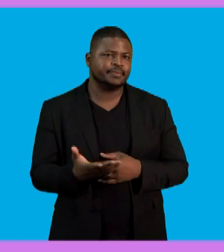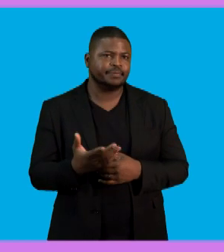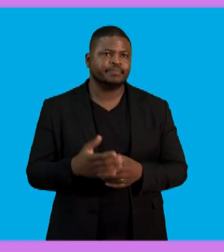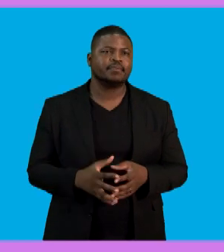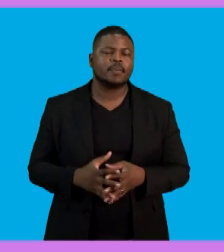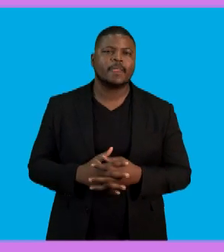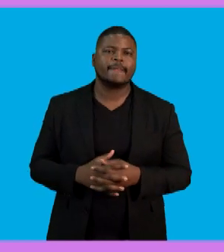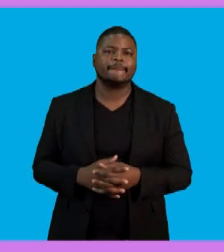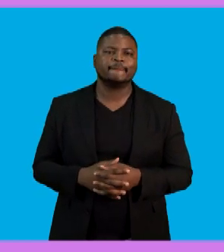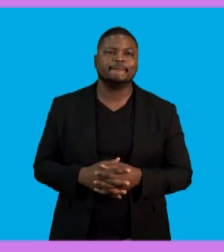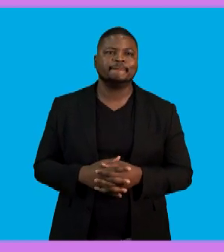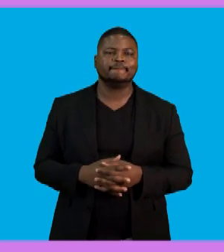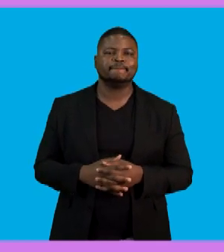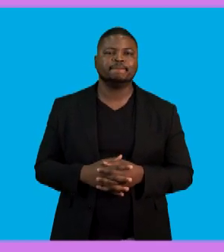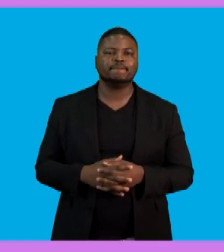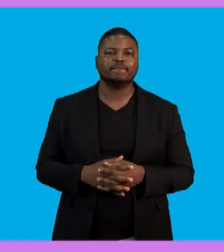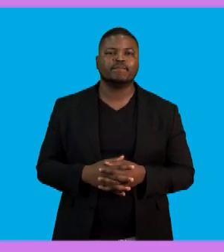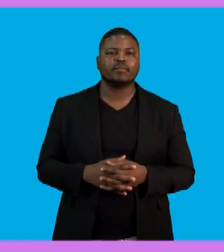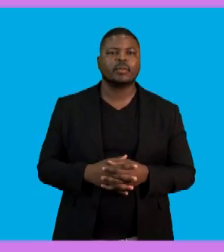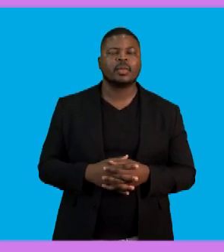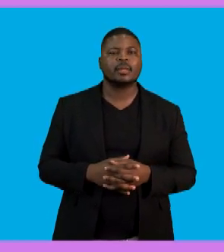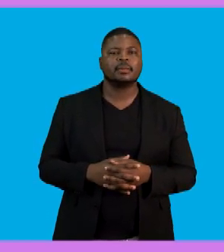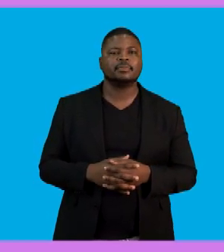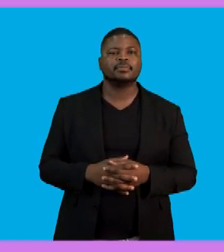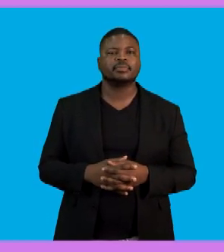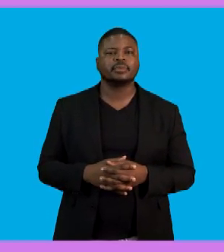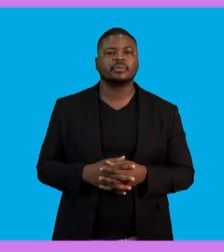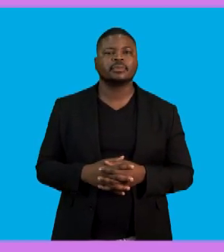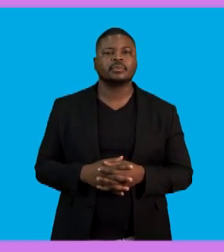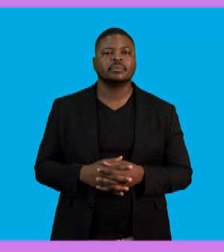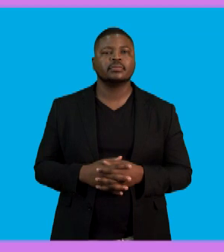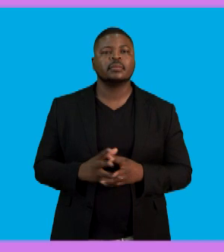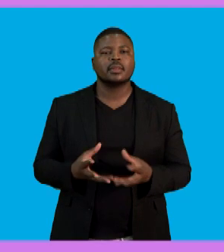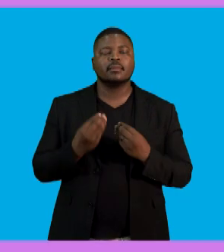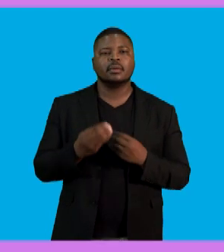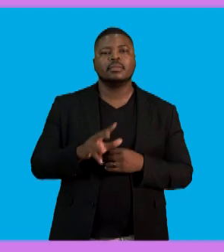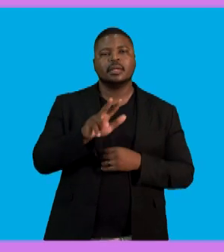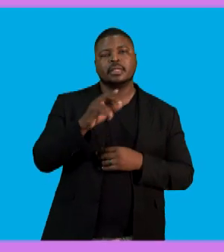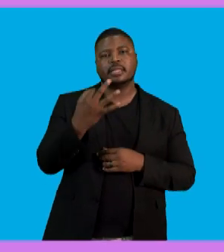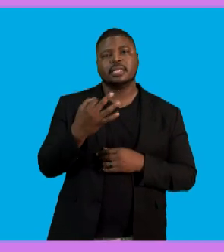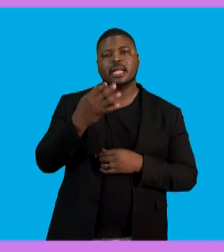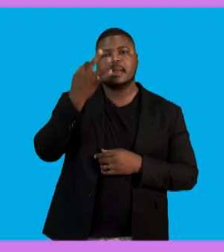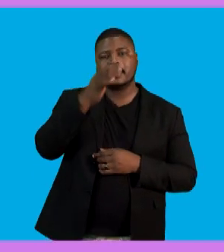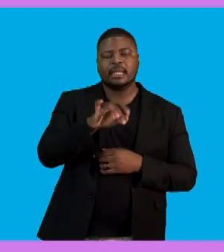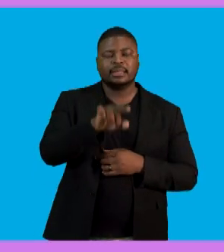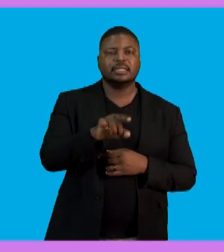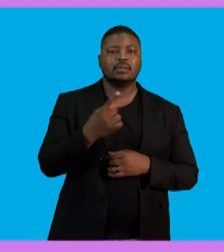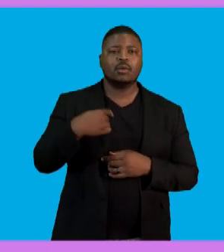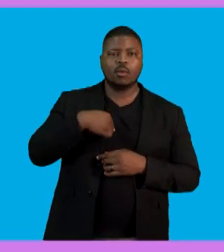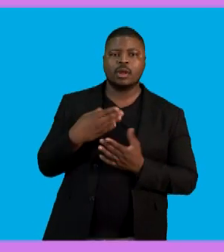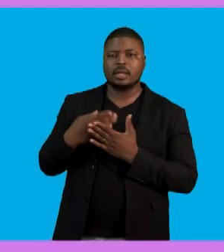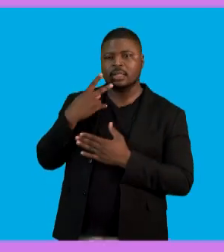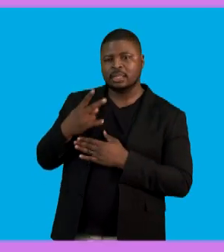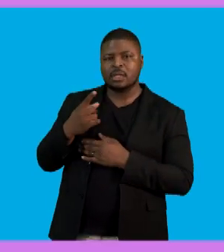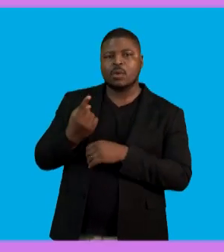we're supposed to add. Sorry about that. 52 plus 8. So we are getting 83 minutes. But 83 minutes, you can see that already